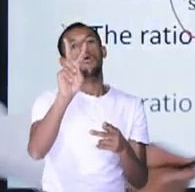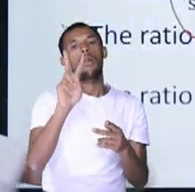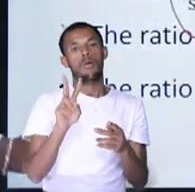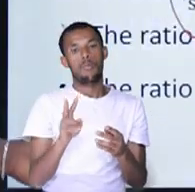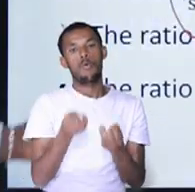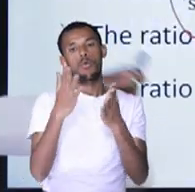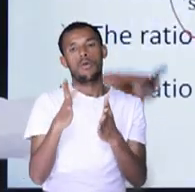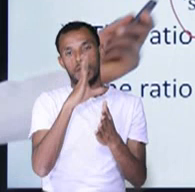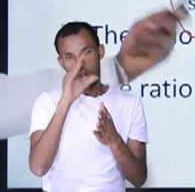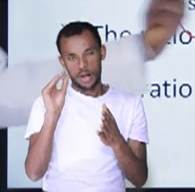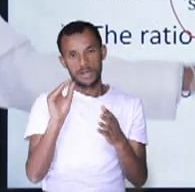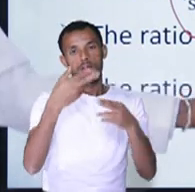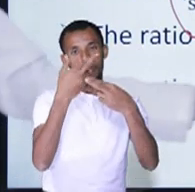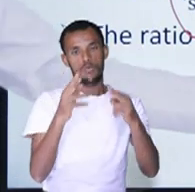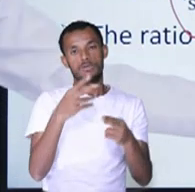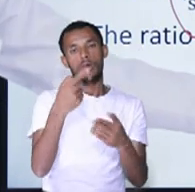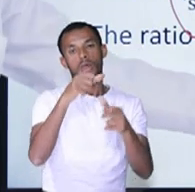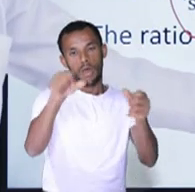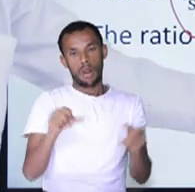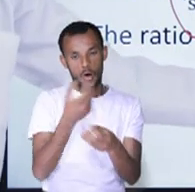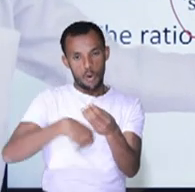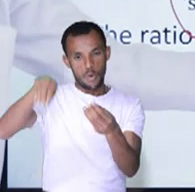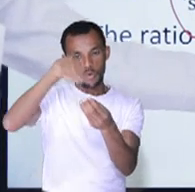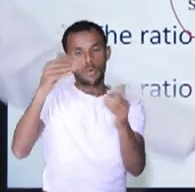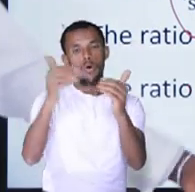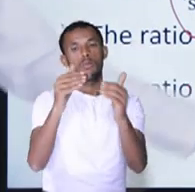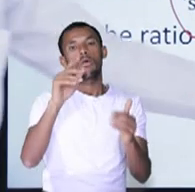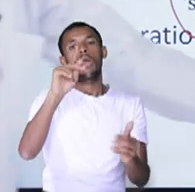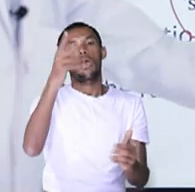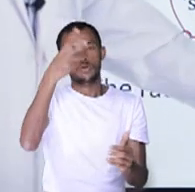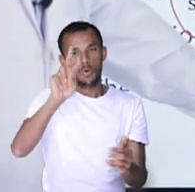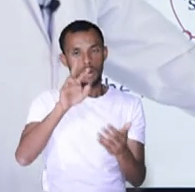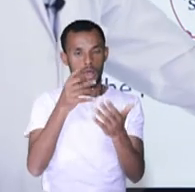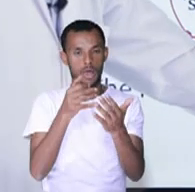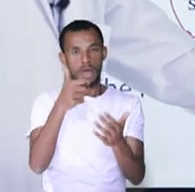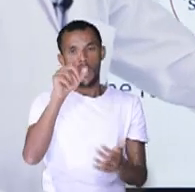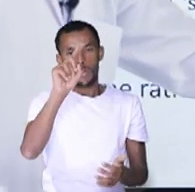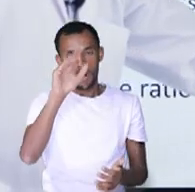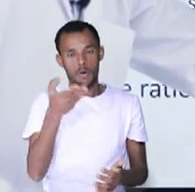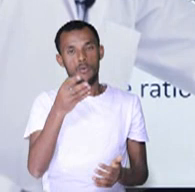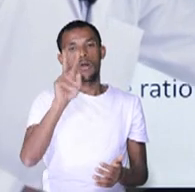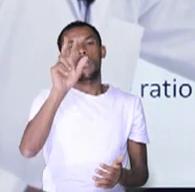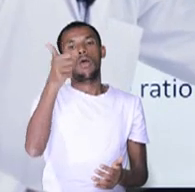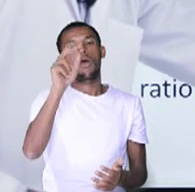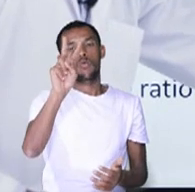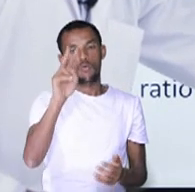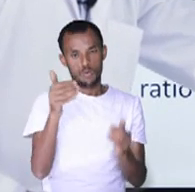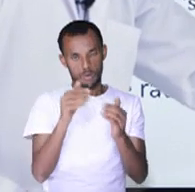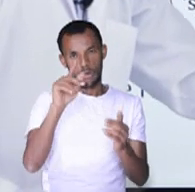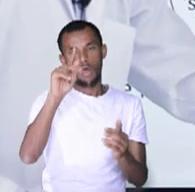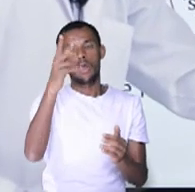polygon. And the ratio of their area is also equal to k square. Thus, A1 over A2 equals to k